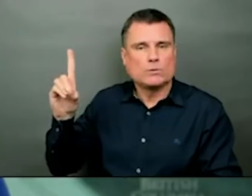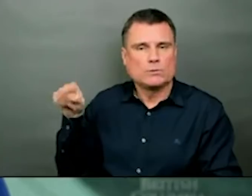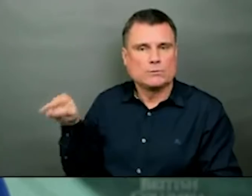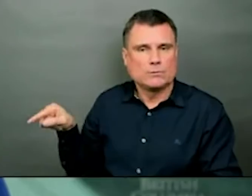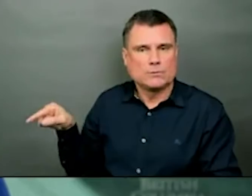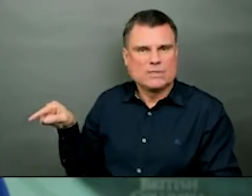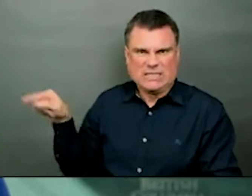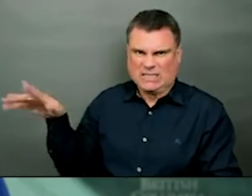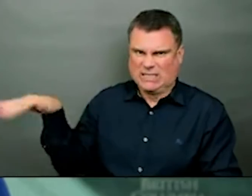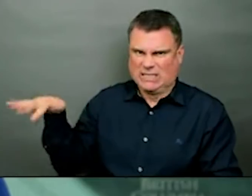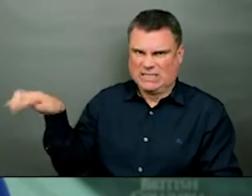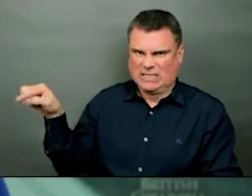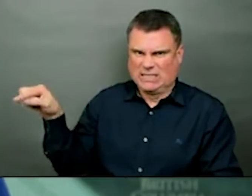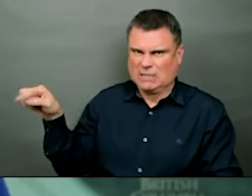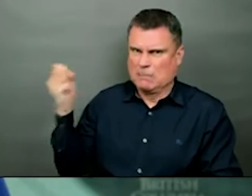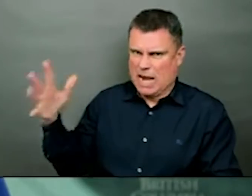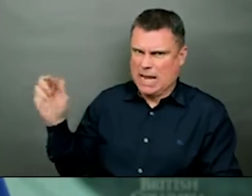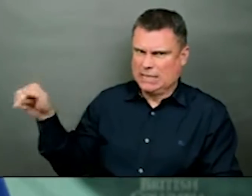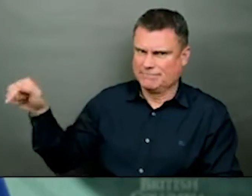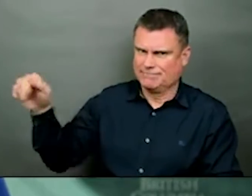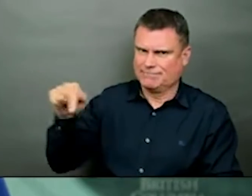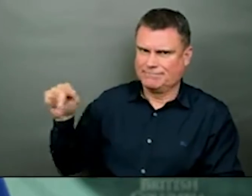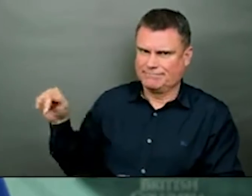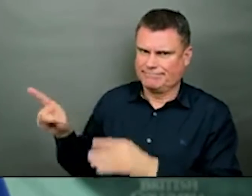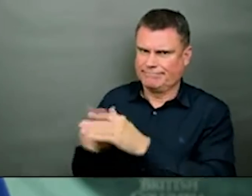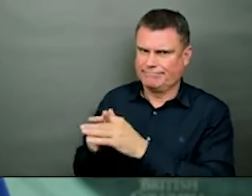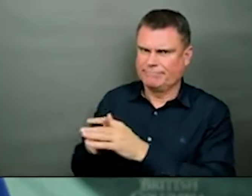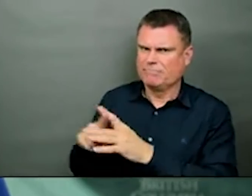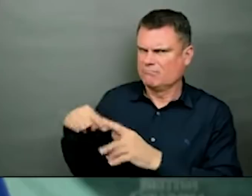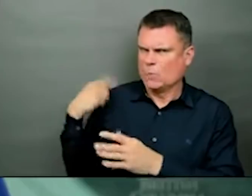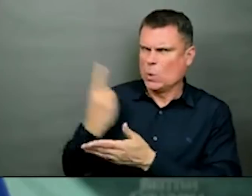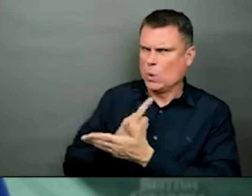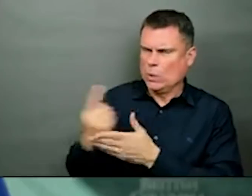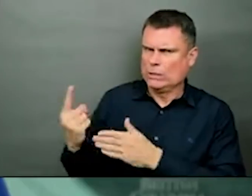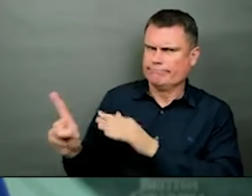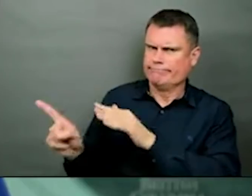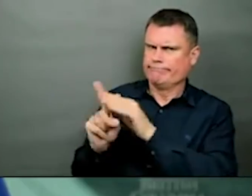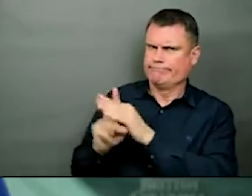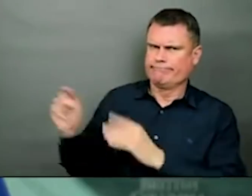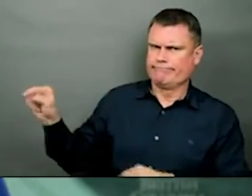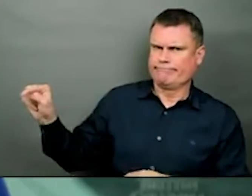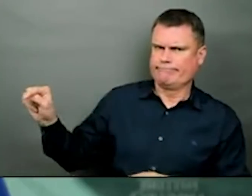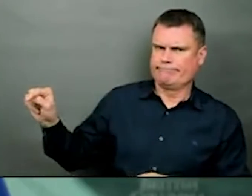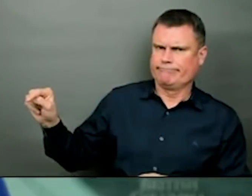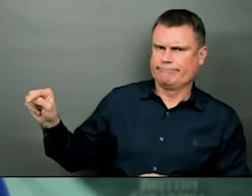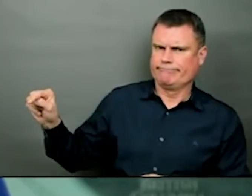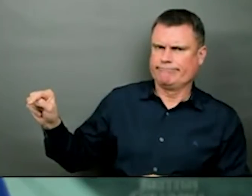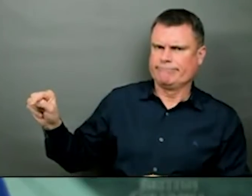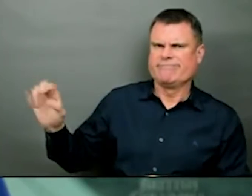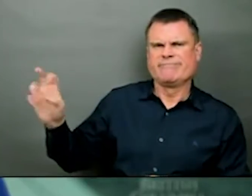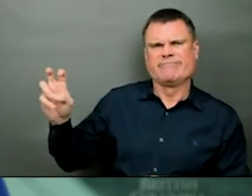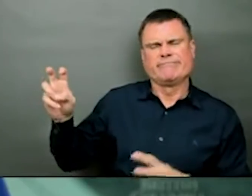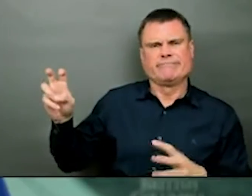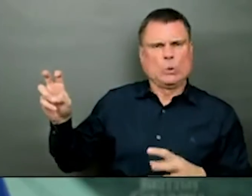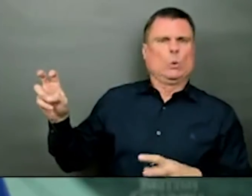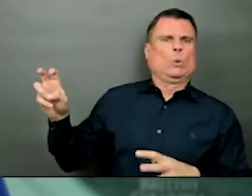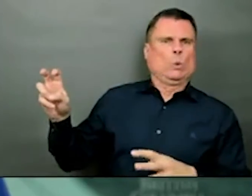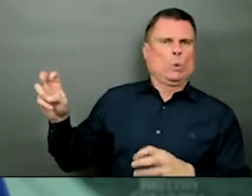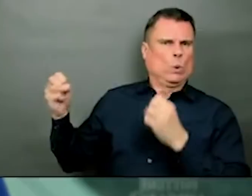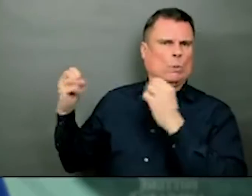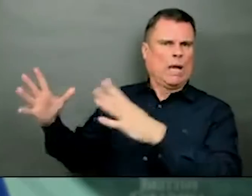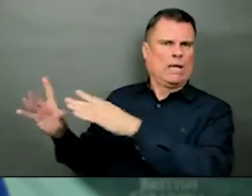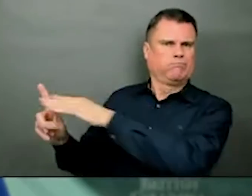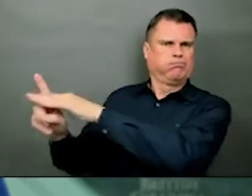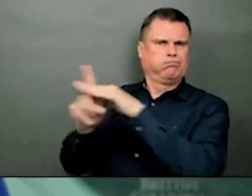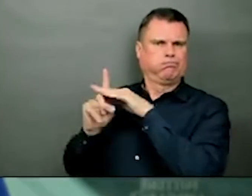of course, has a higher rate of infection right now in the last week, not over the course of the pandemic, of course, but in the last week. And then, for example, Surrey, which